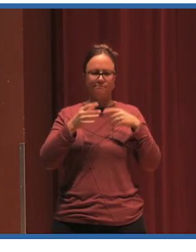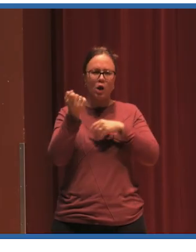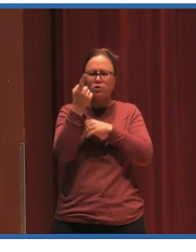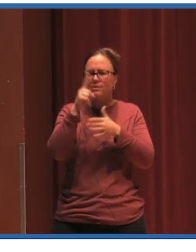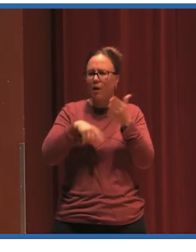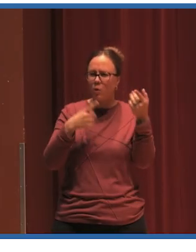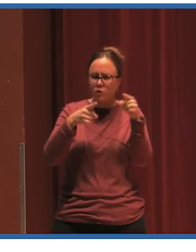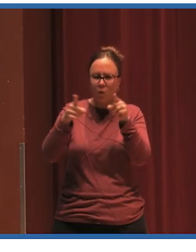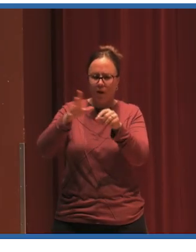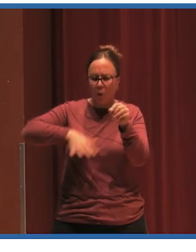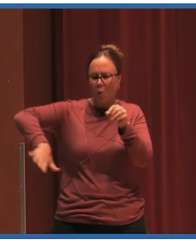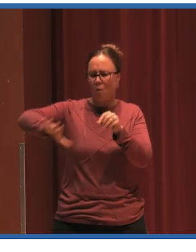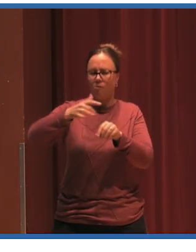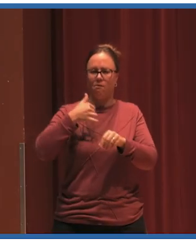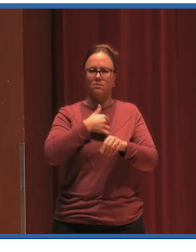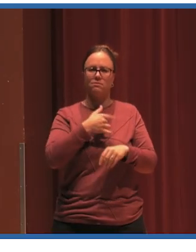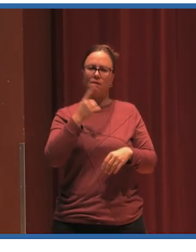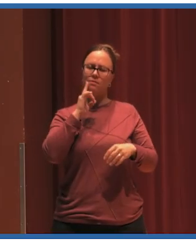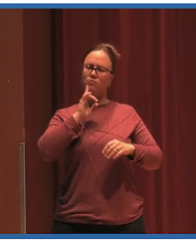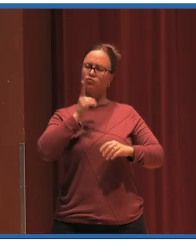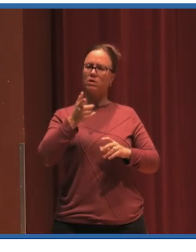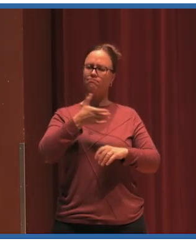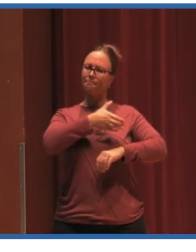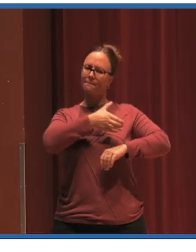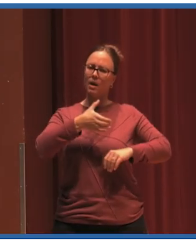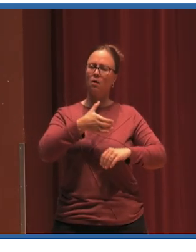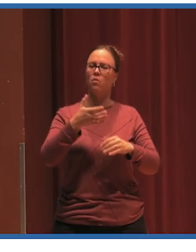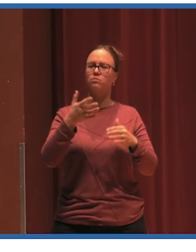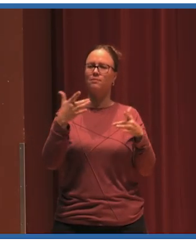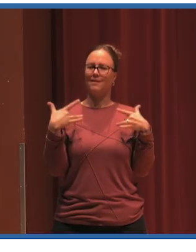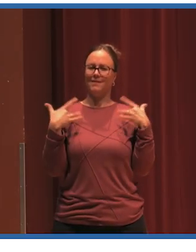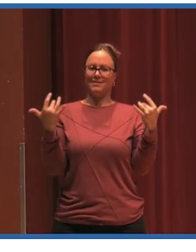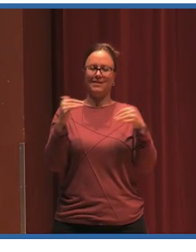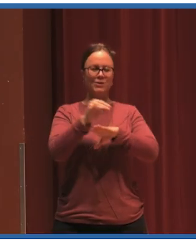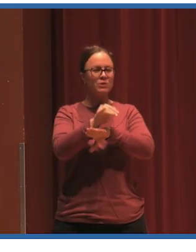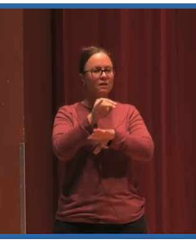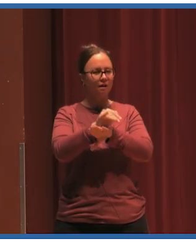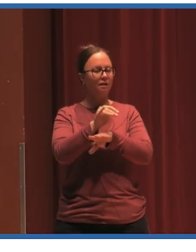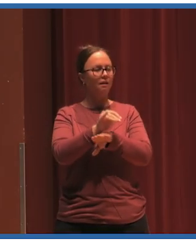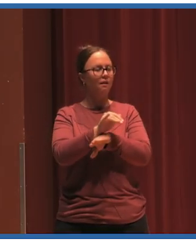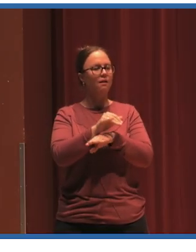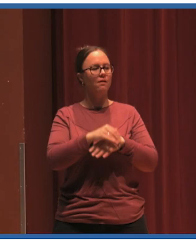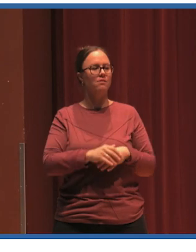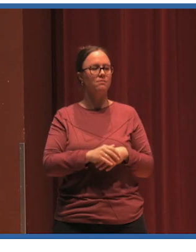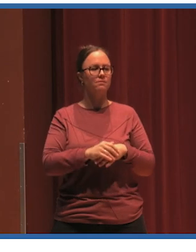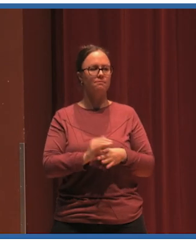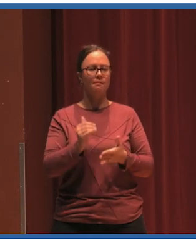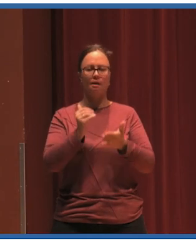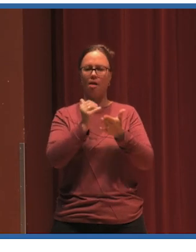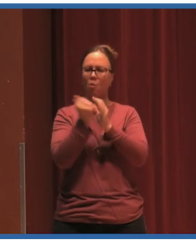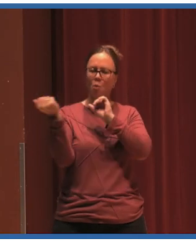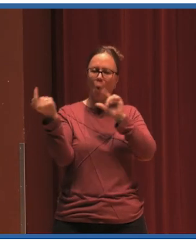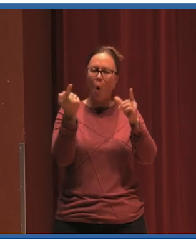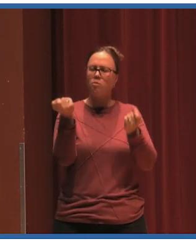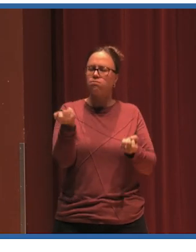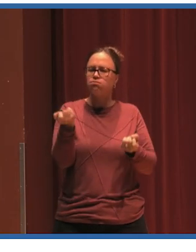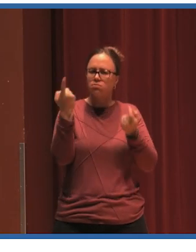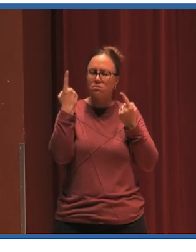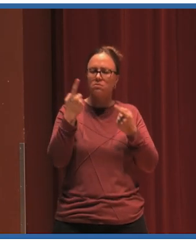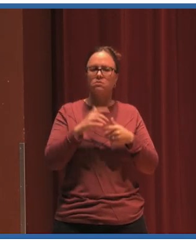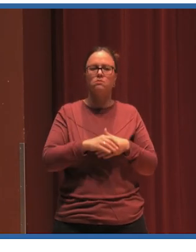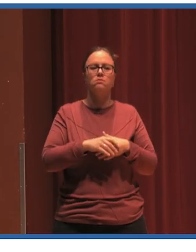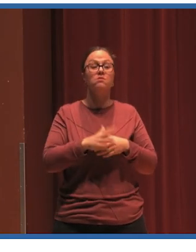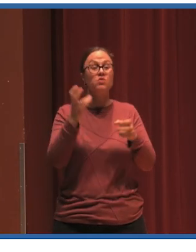us. I think there's real power in events like tonight because they help create a shared understanding. It's hard